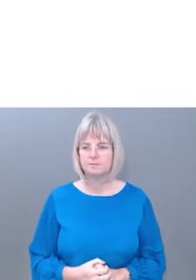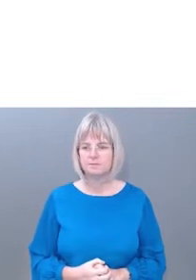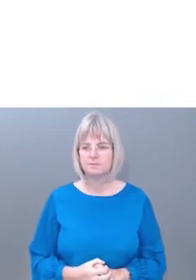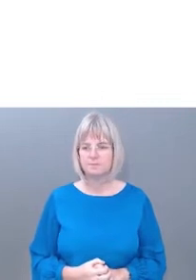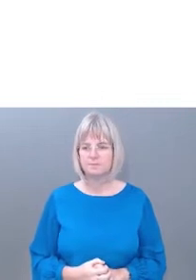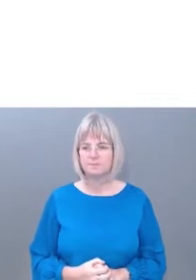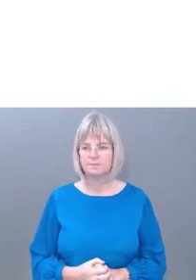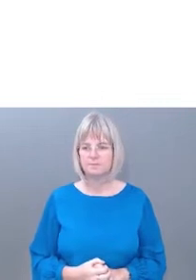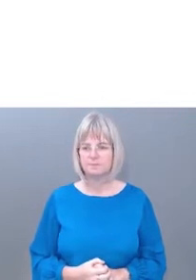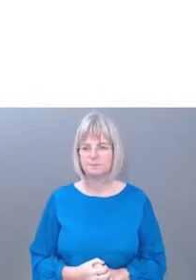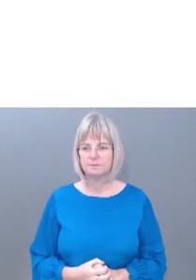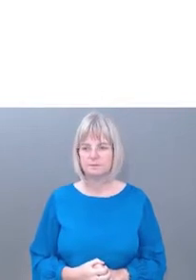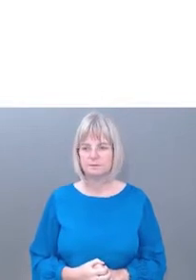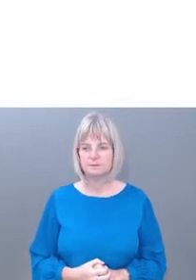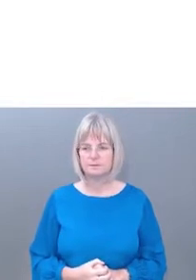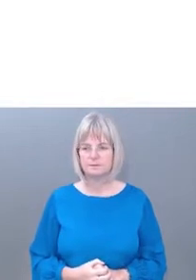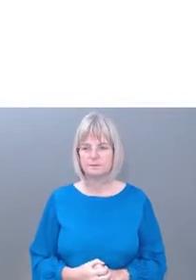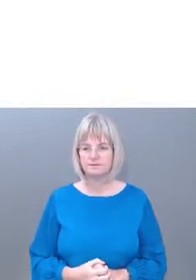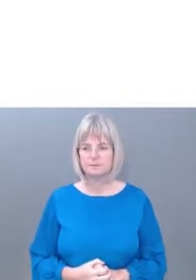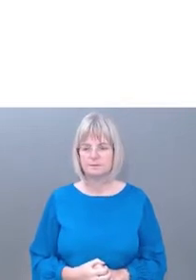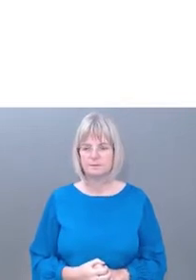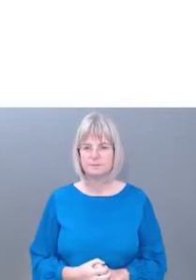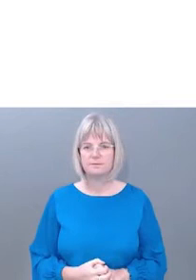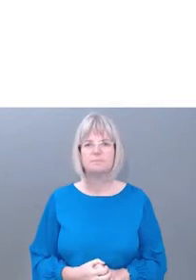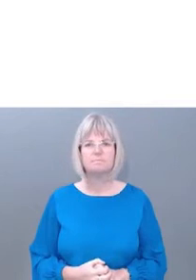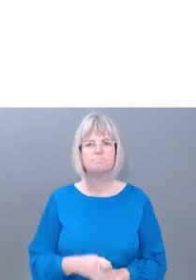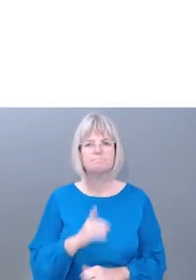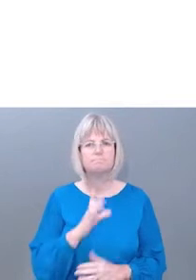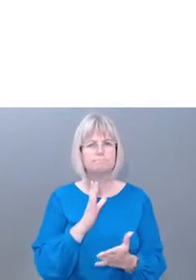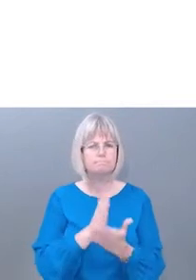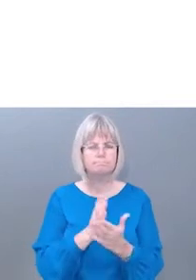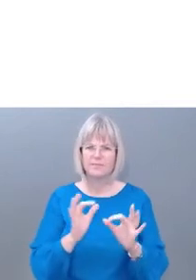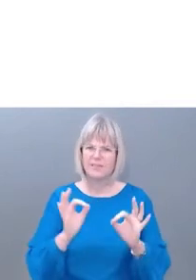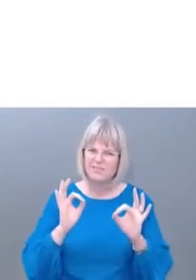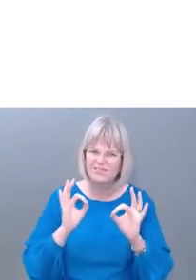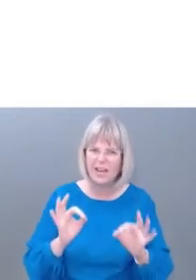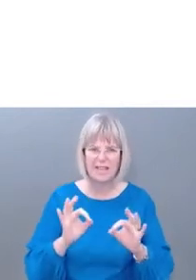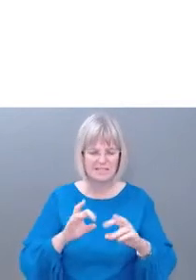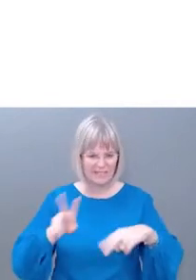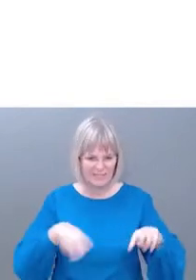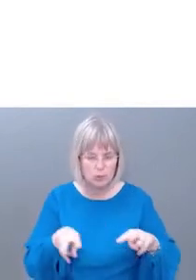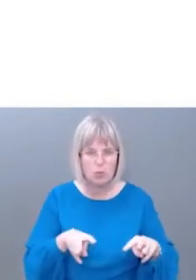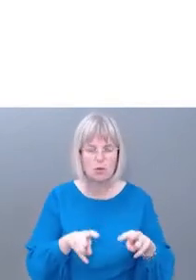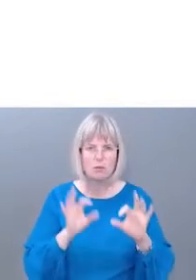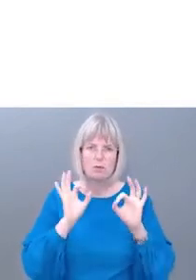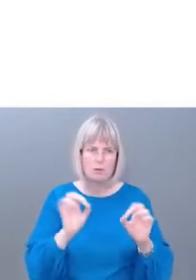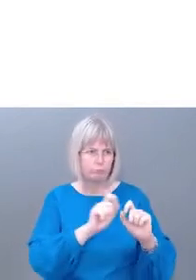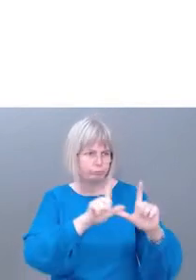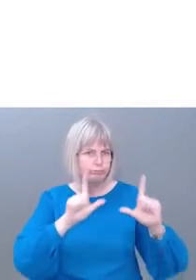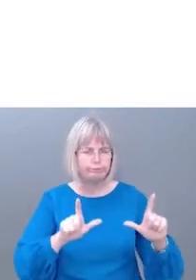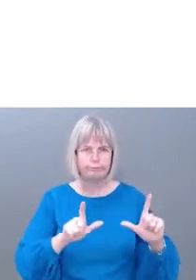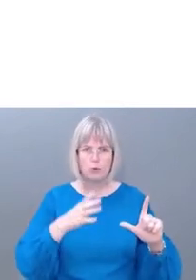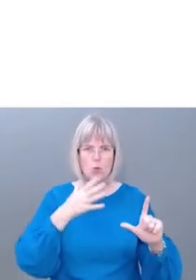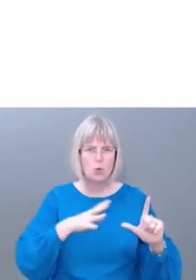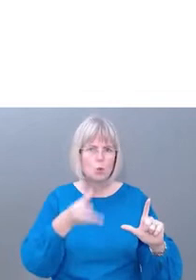So another, really fantastic video there, and I would really want to echo that. We really do want to hear from you about what we can be doing